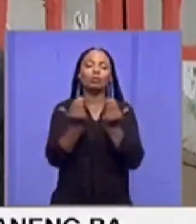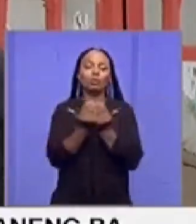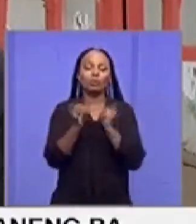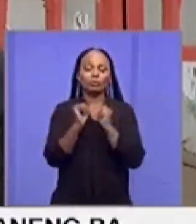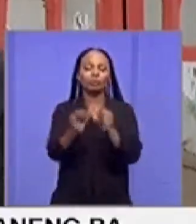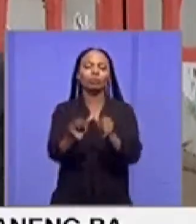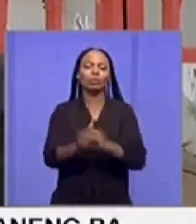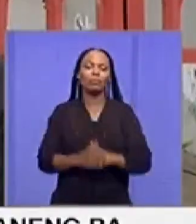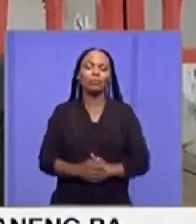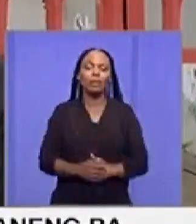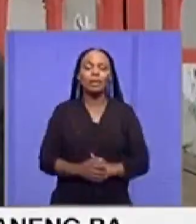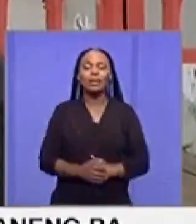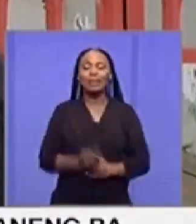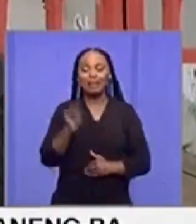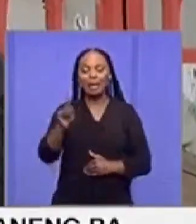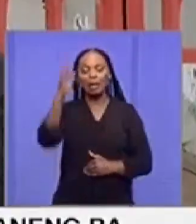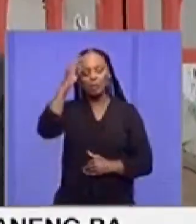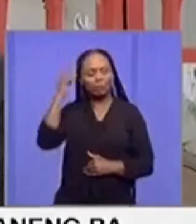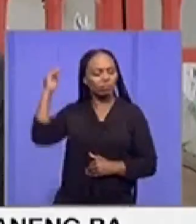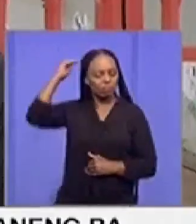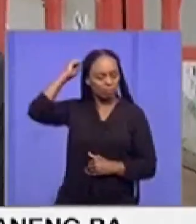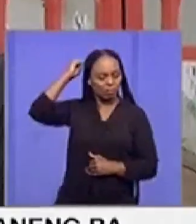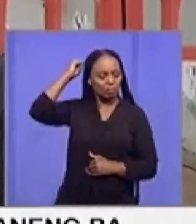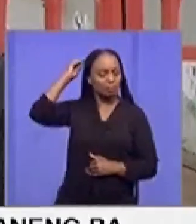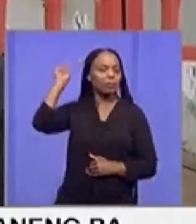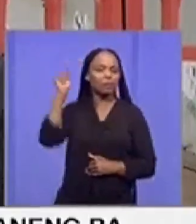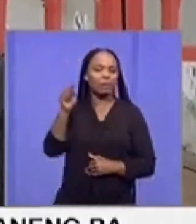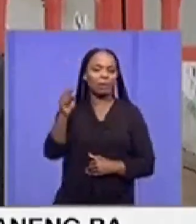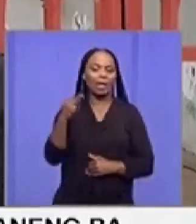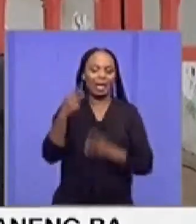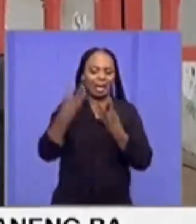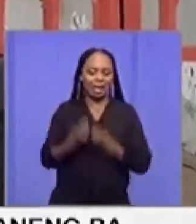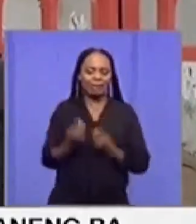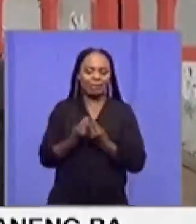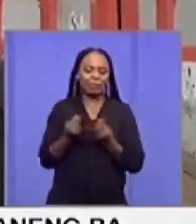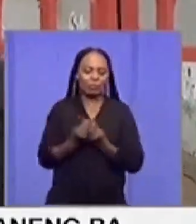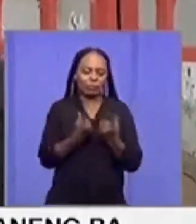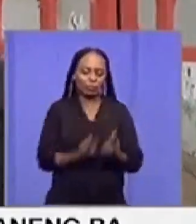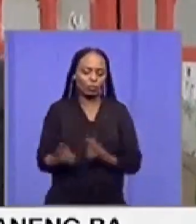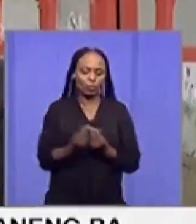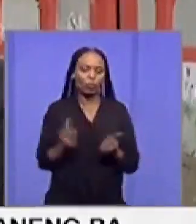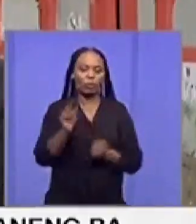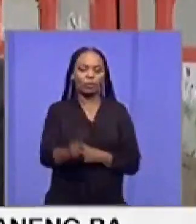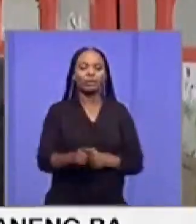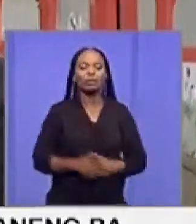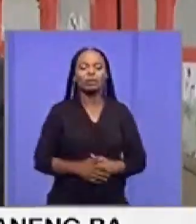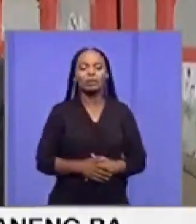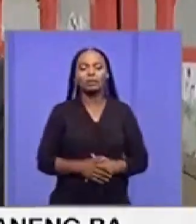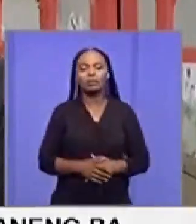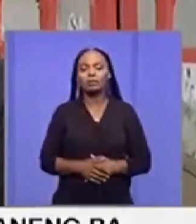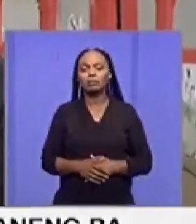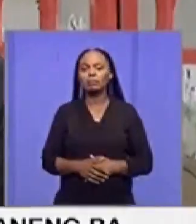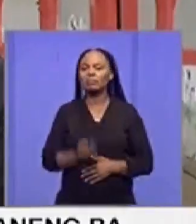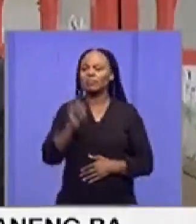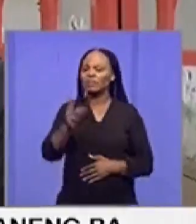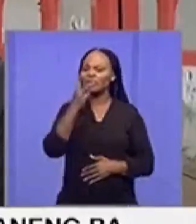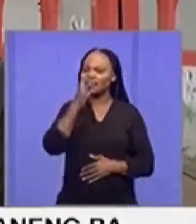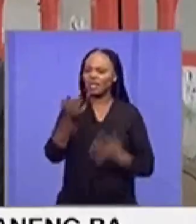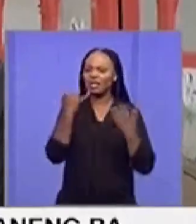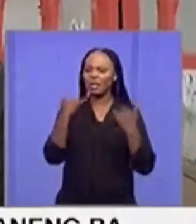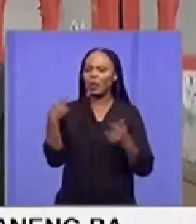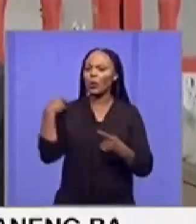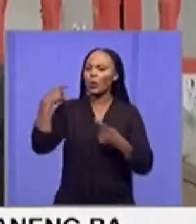ka sekolo re tseba gore re na le molato mo o swantse re o phethe ebile go bontsha ile o ka re ke